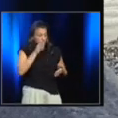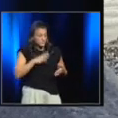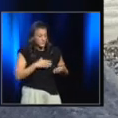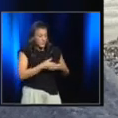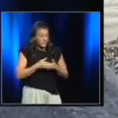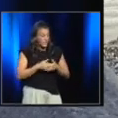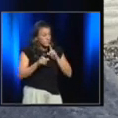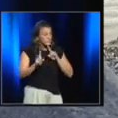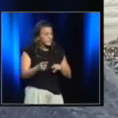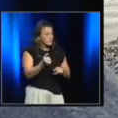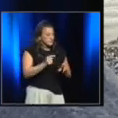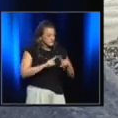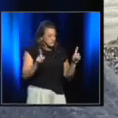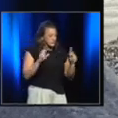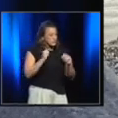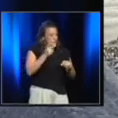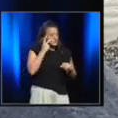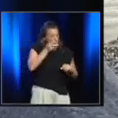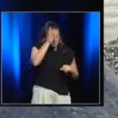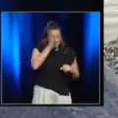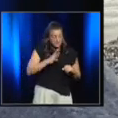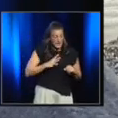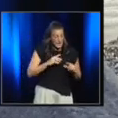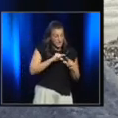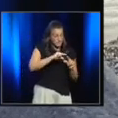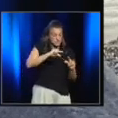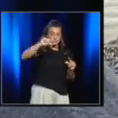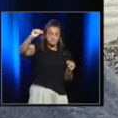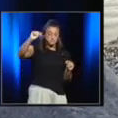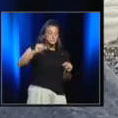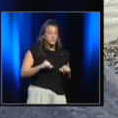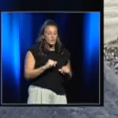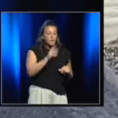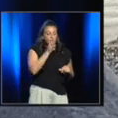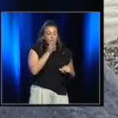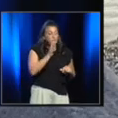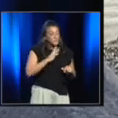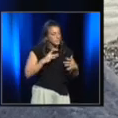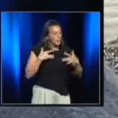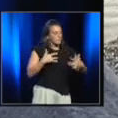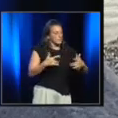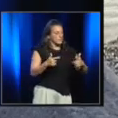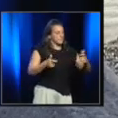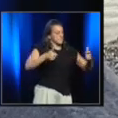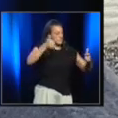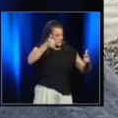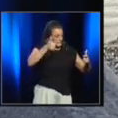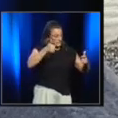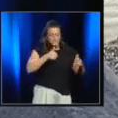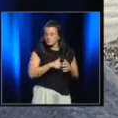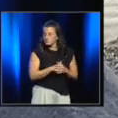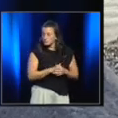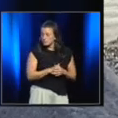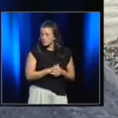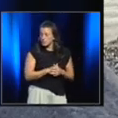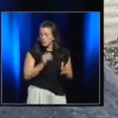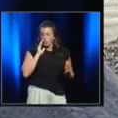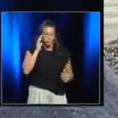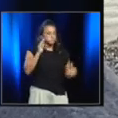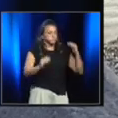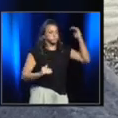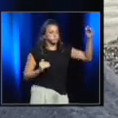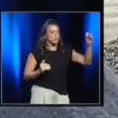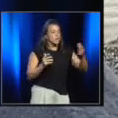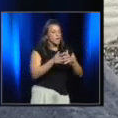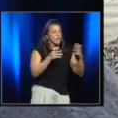can see that the red, which is the males, so the females that are biggest actually put disproportionately more energy into their